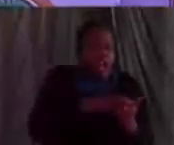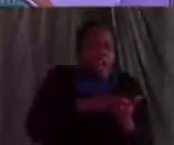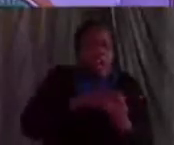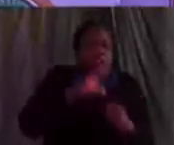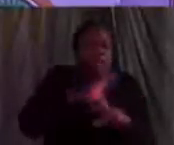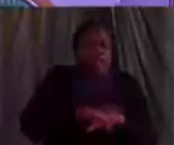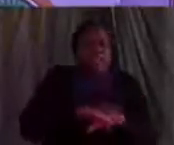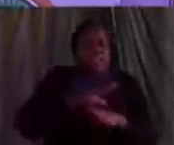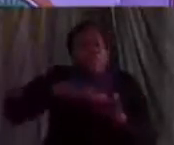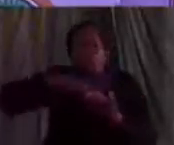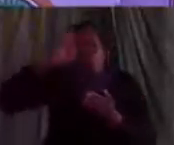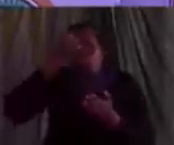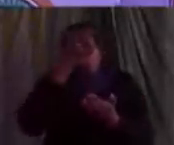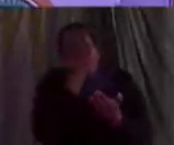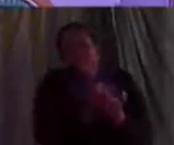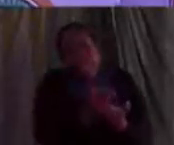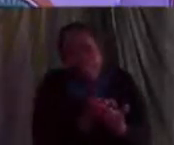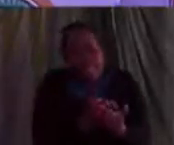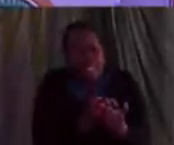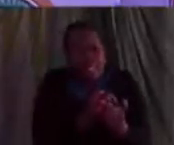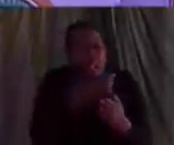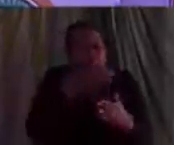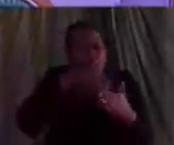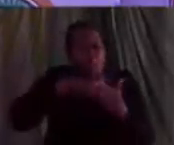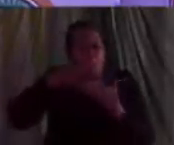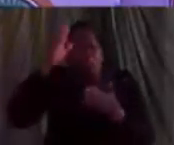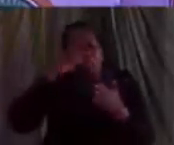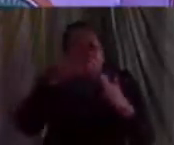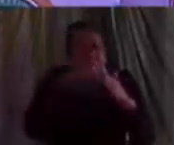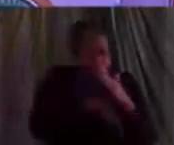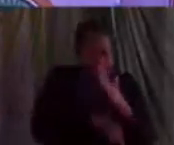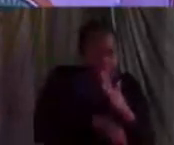details to answer your question. But as we speak,